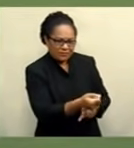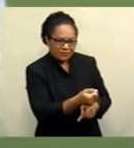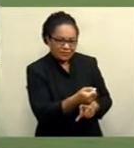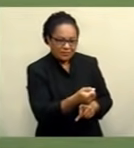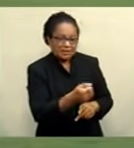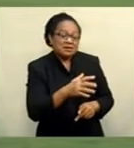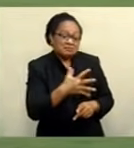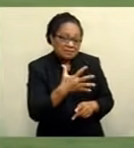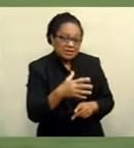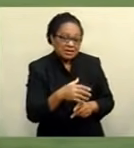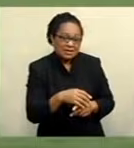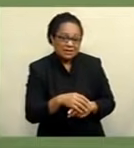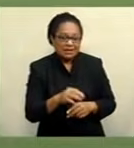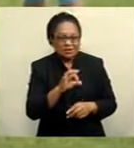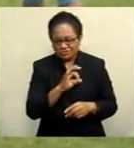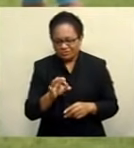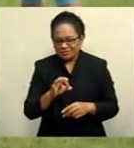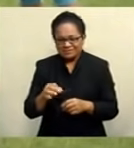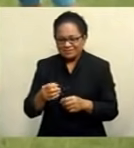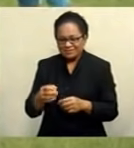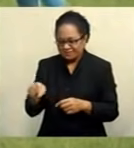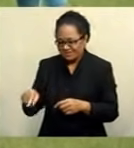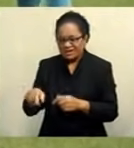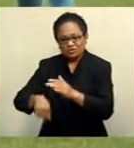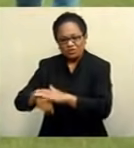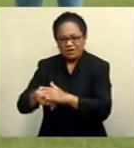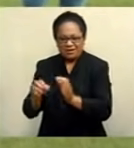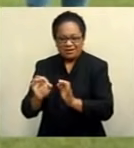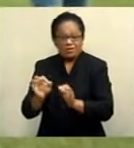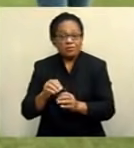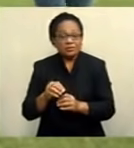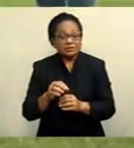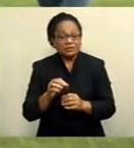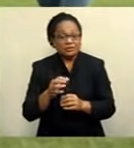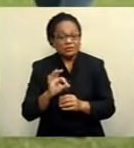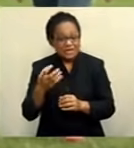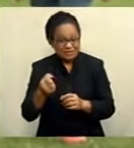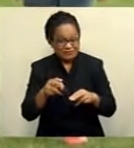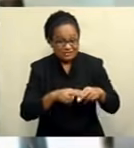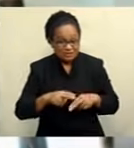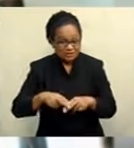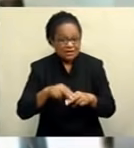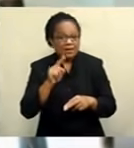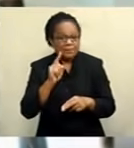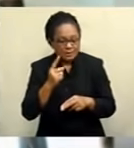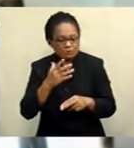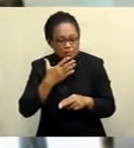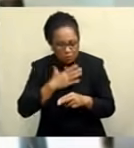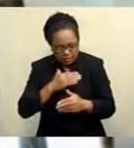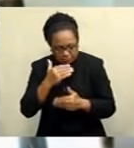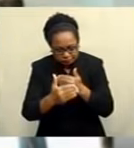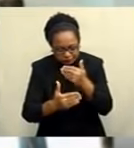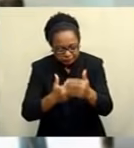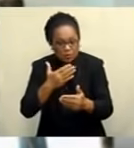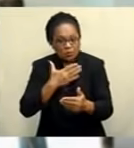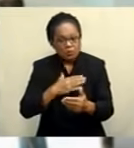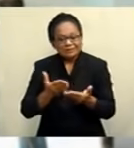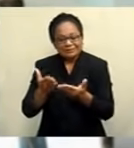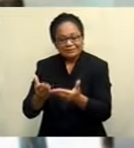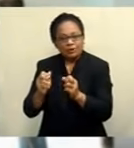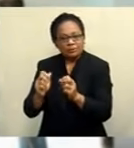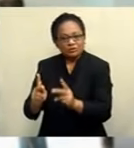maybe not readily available at the moment for girls in Fiji, but it's something that we want to work on, to provide more opportunities for